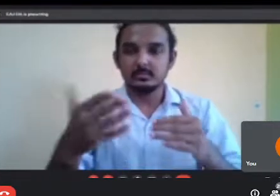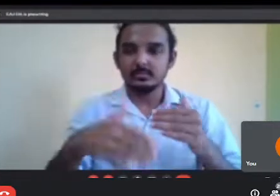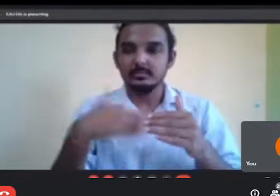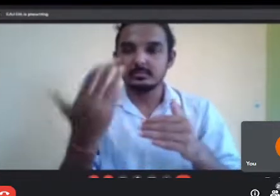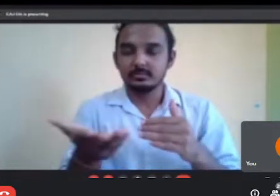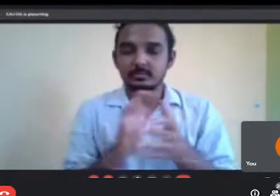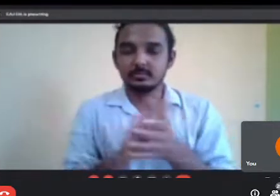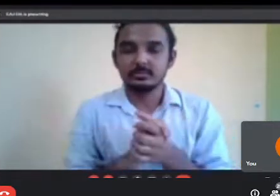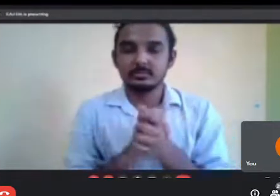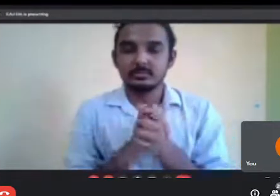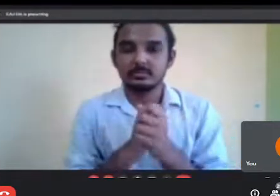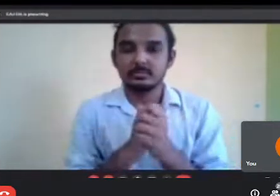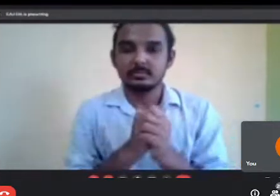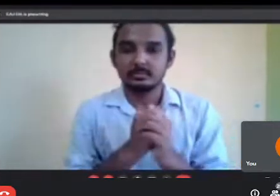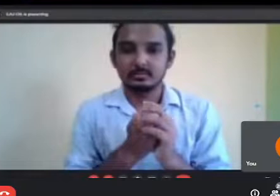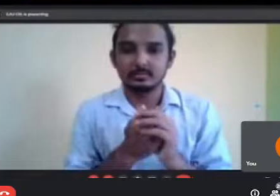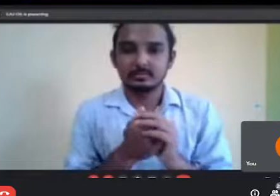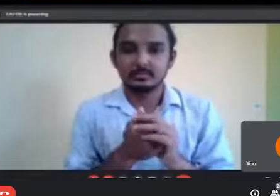Next slide, please.